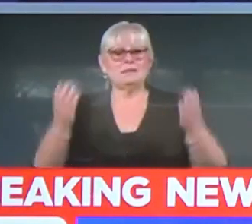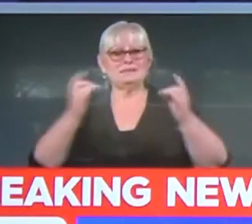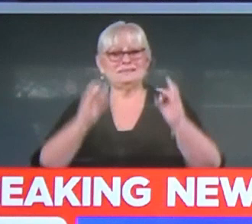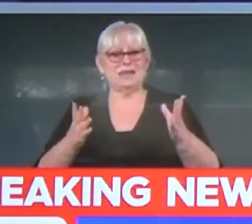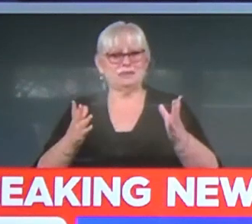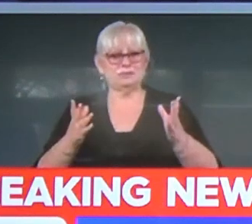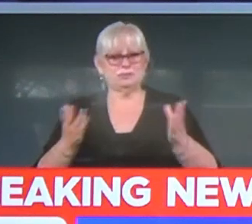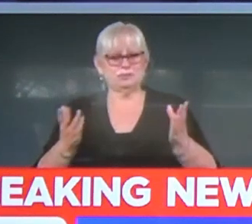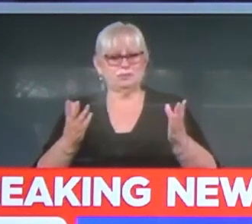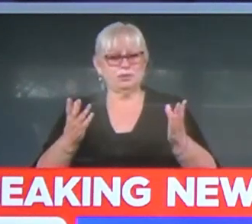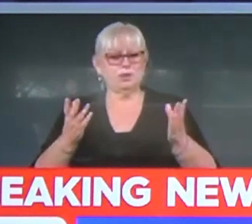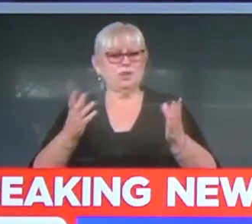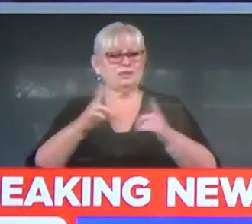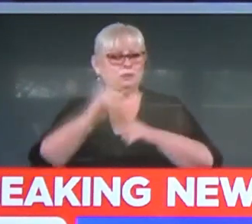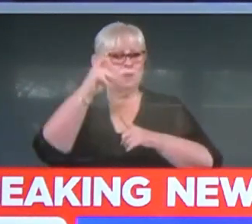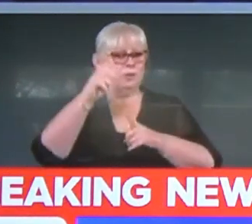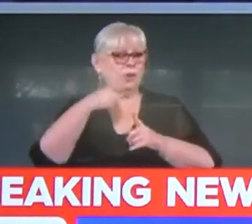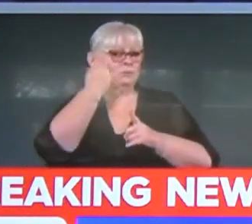midnight tomorrow night,